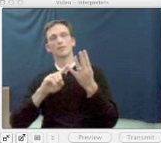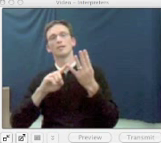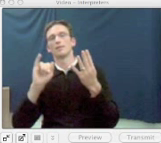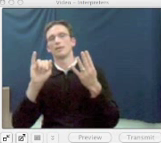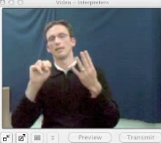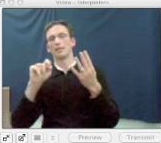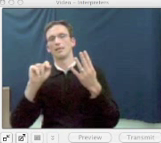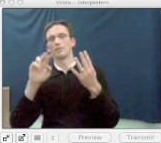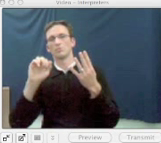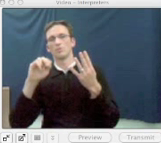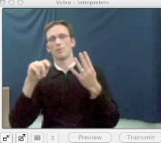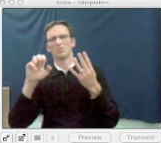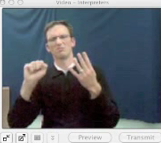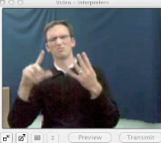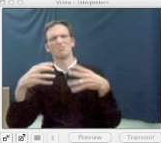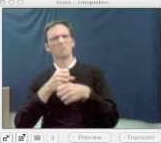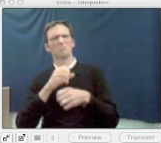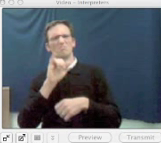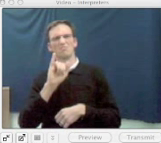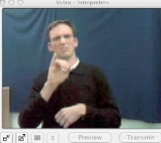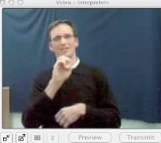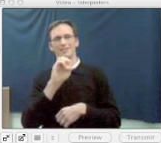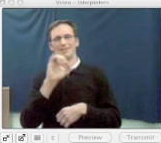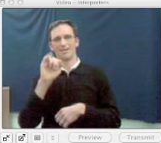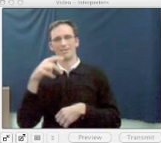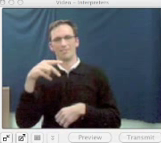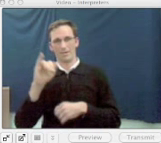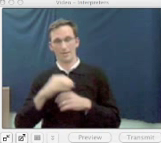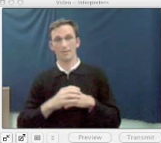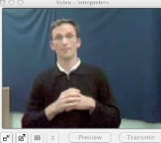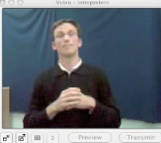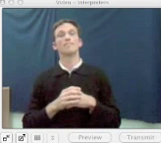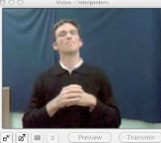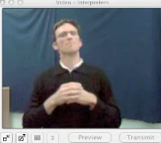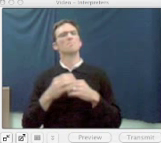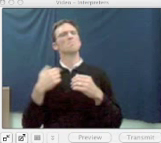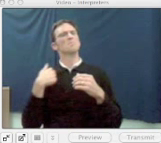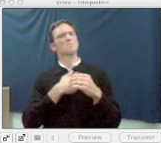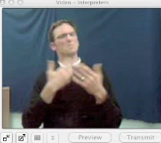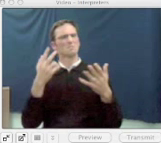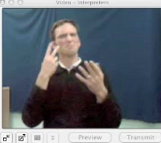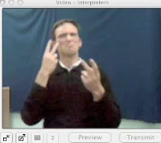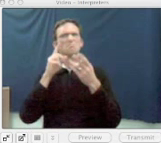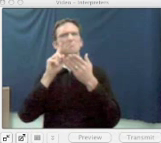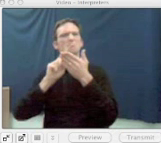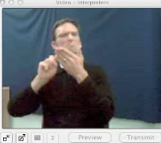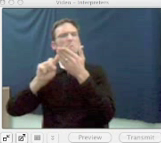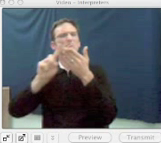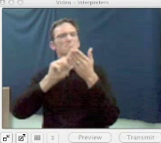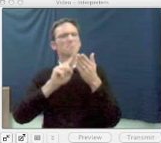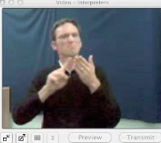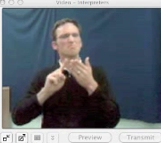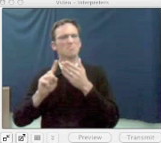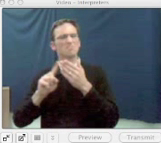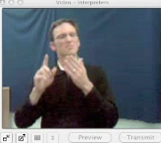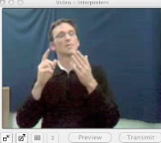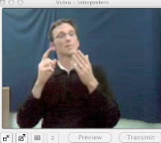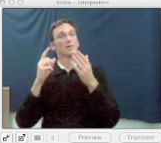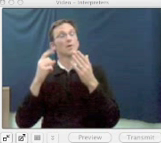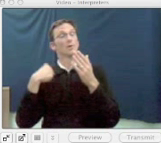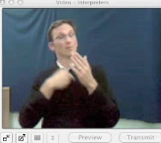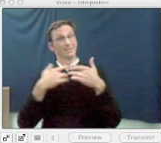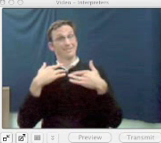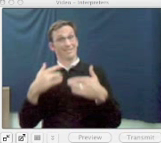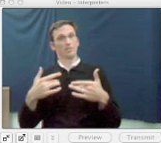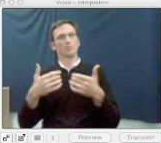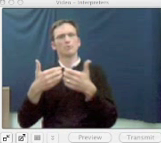we've seen in the literature that there's a lot of separation between interpreters, we separate interpreters